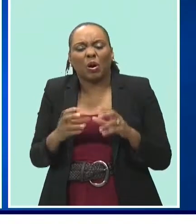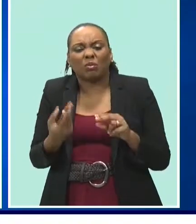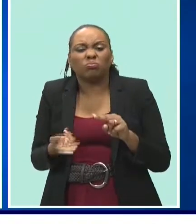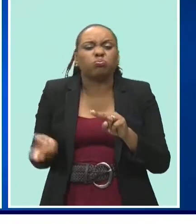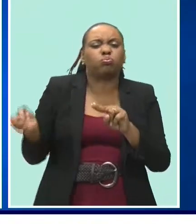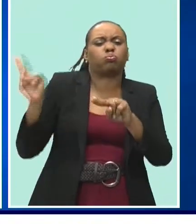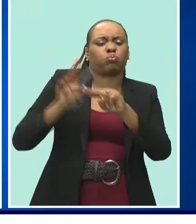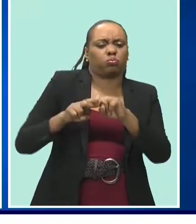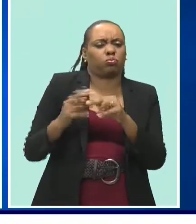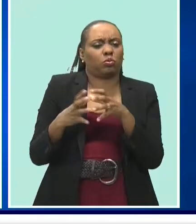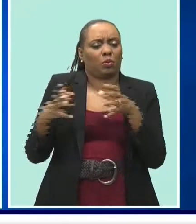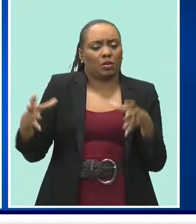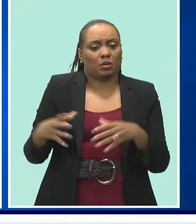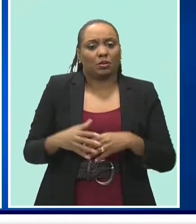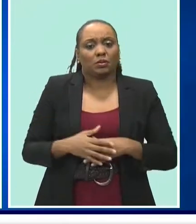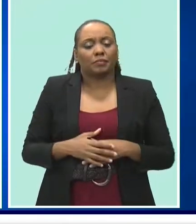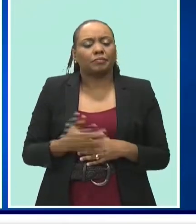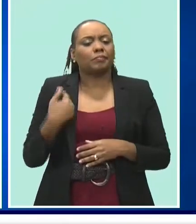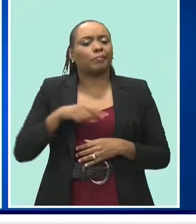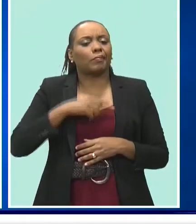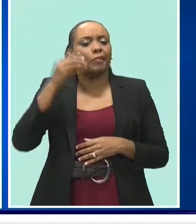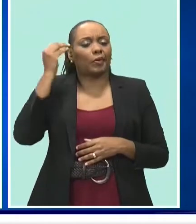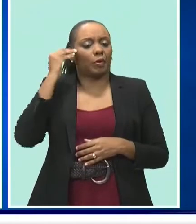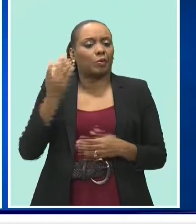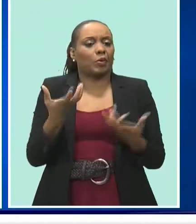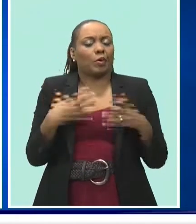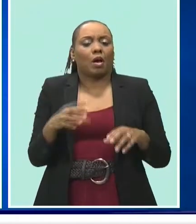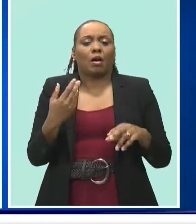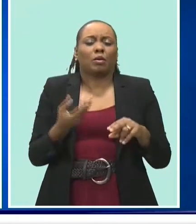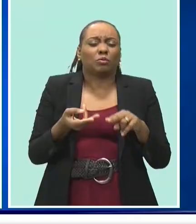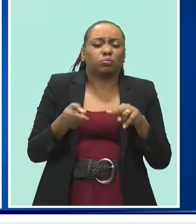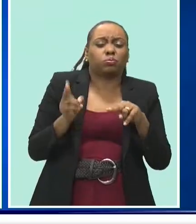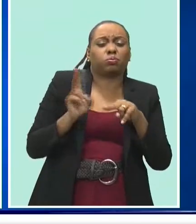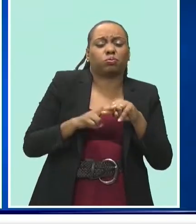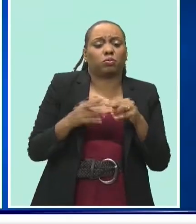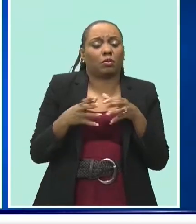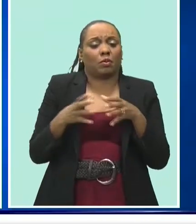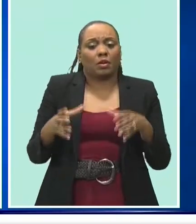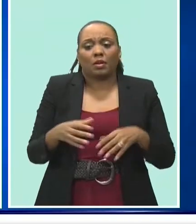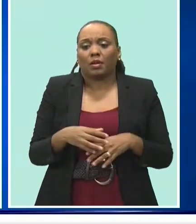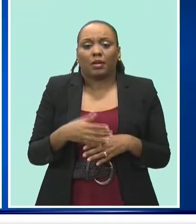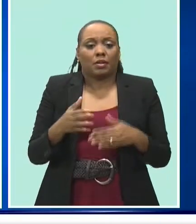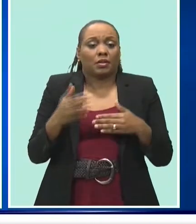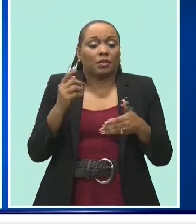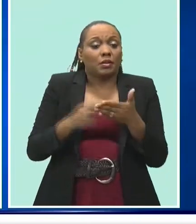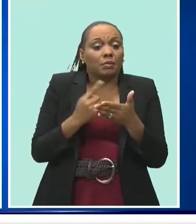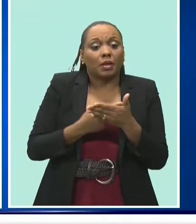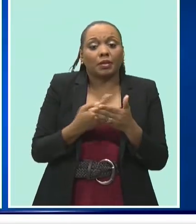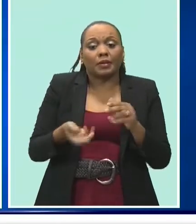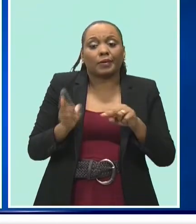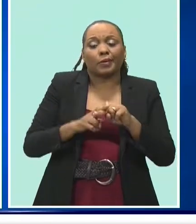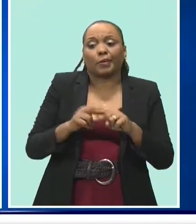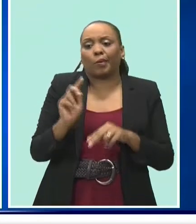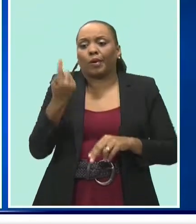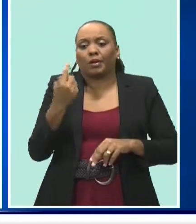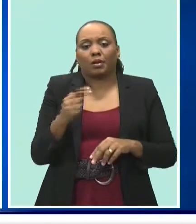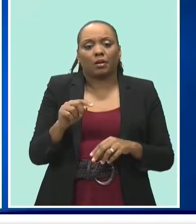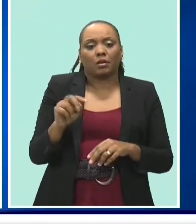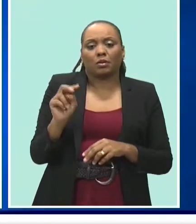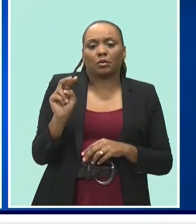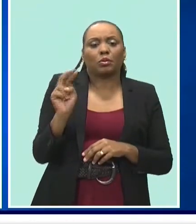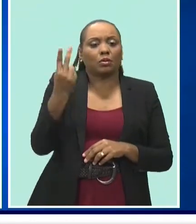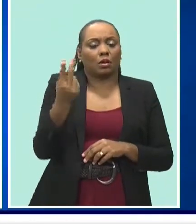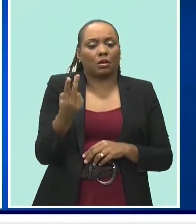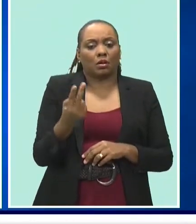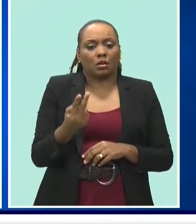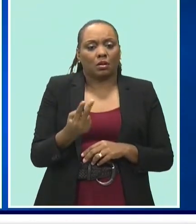the issue of increasing a fee, even if it was by $2 or $1 or whatever it is. And we